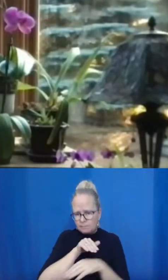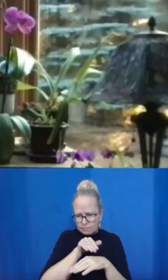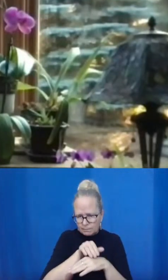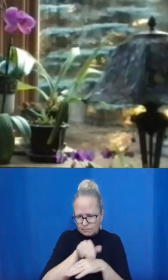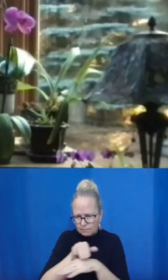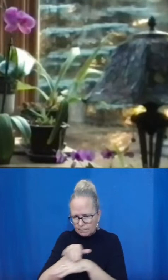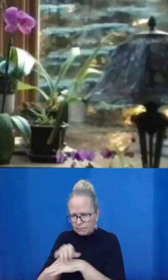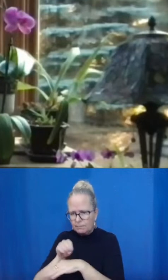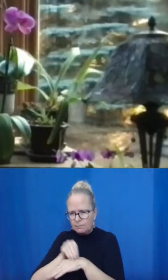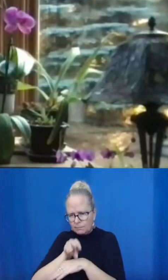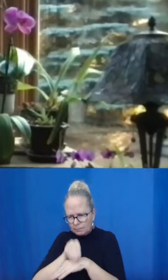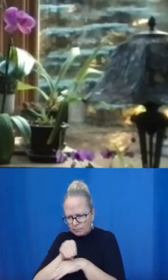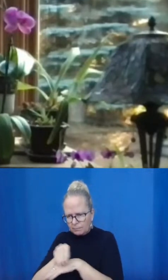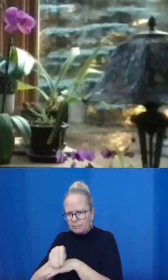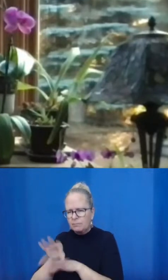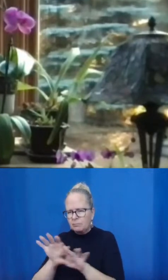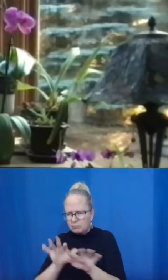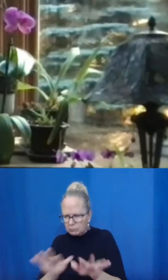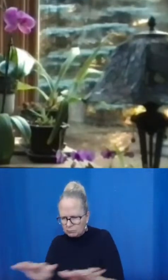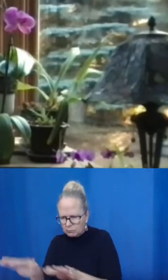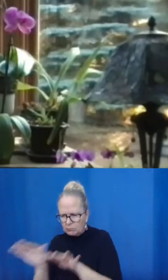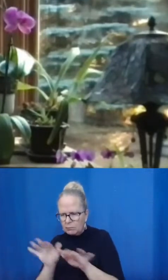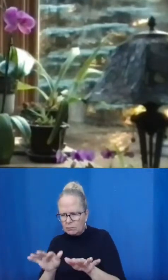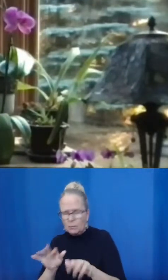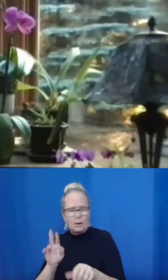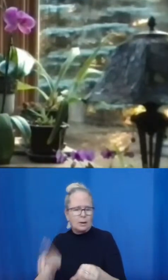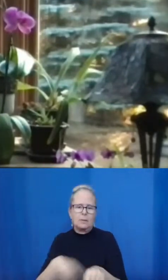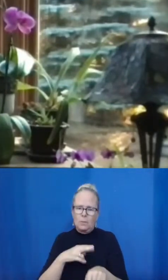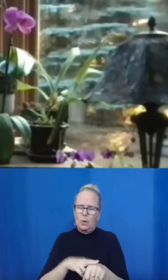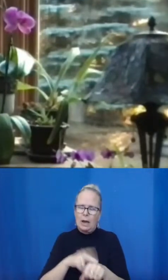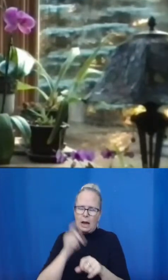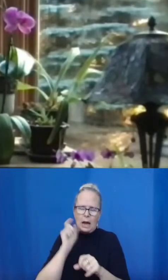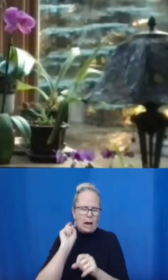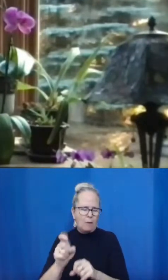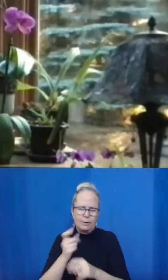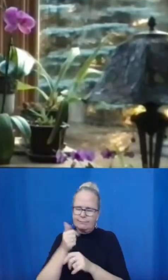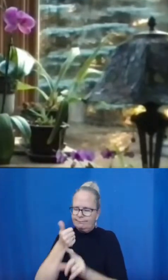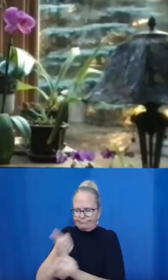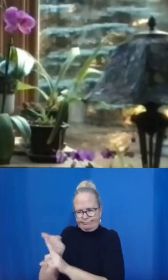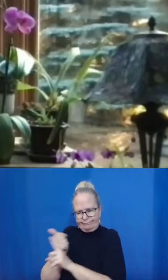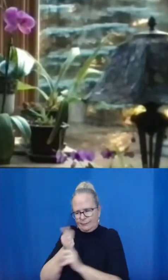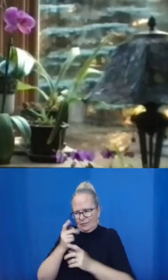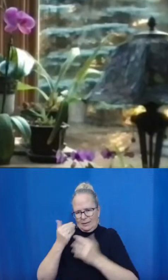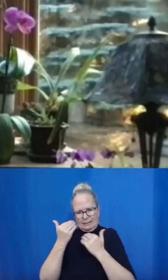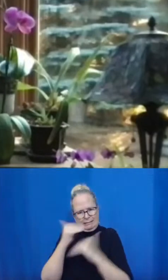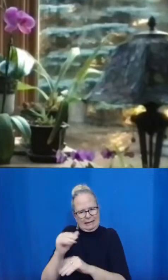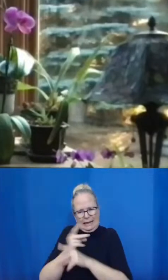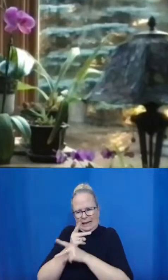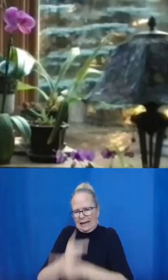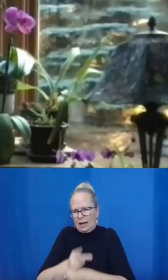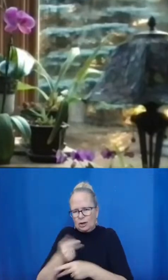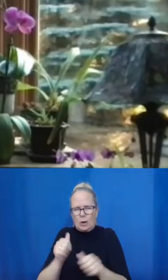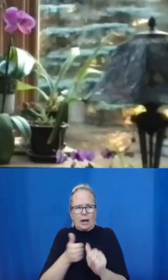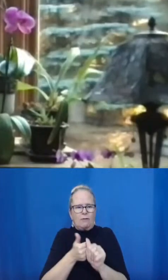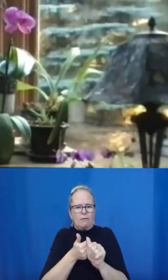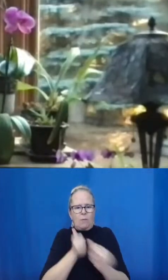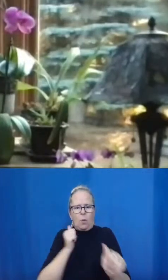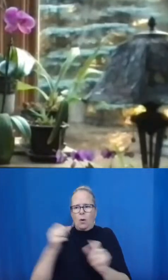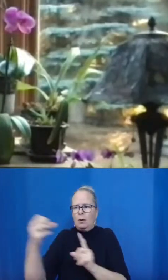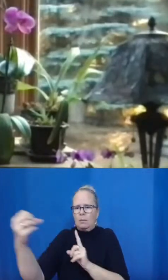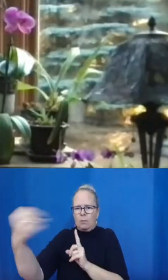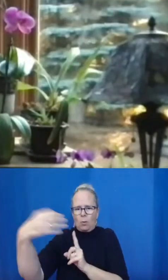of a quarantine, a lockdown situation. And we also then, as you'll hear from our two